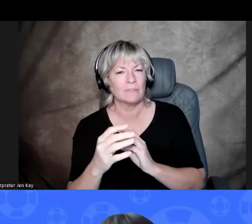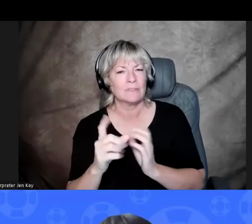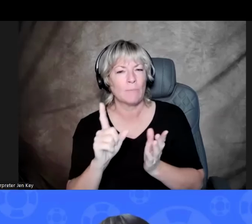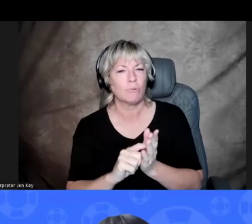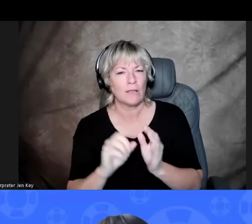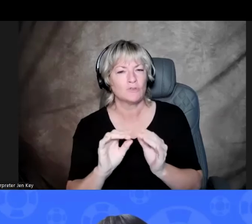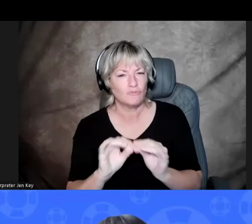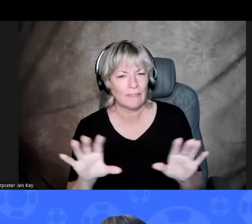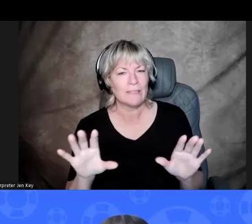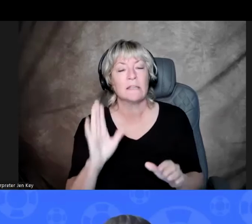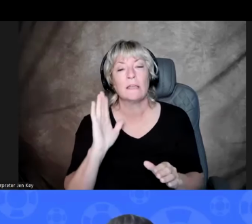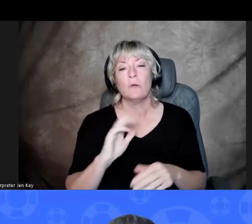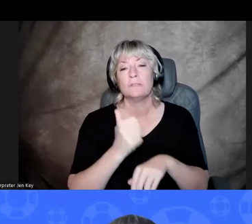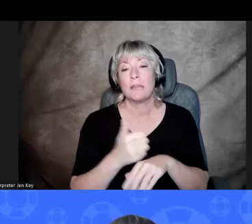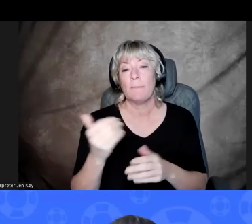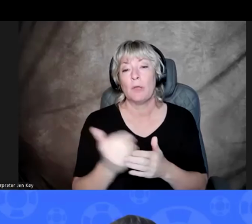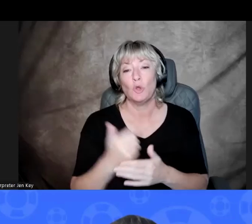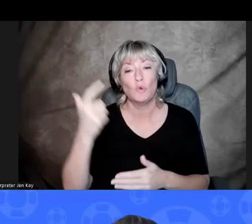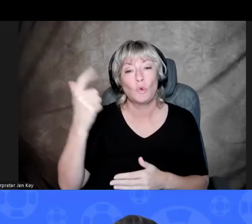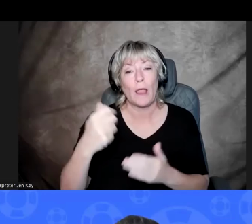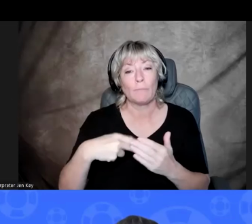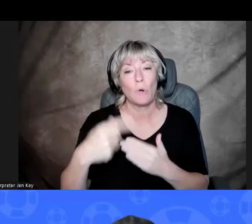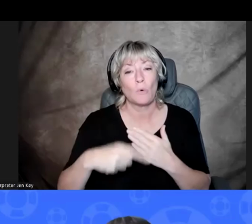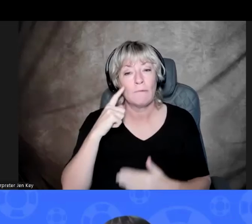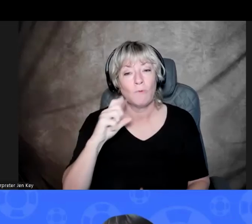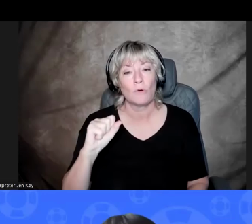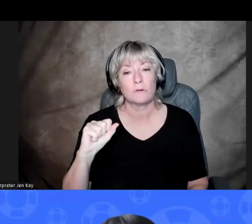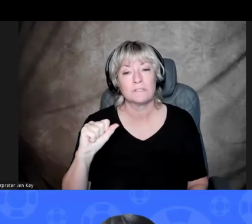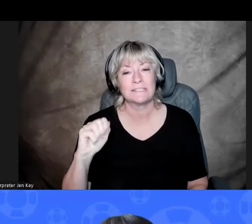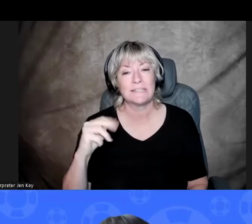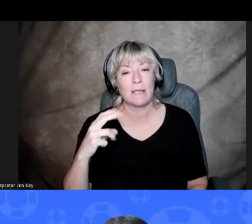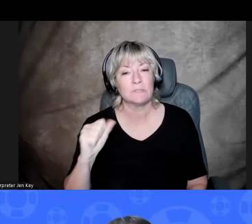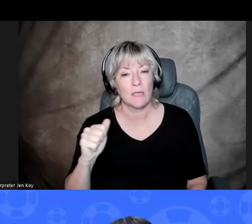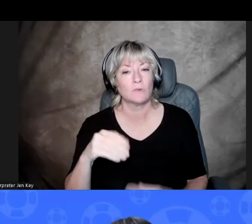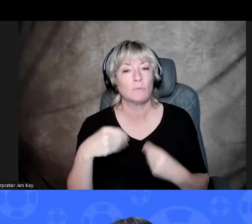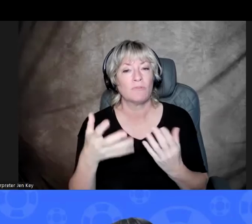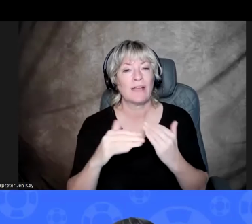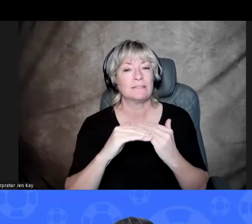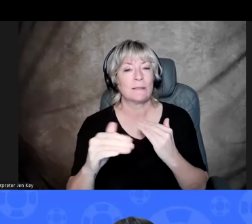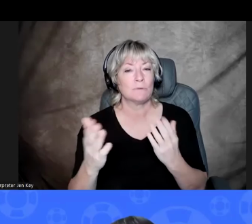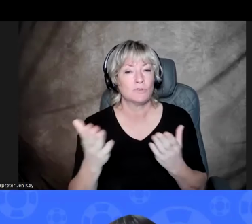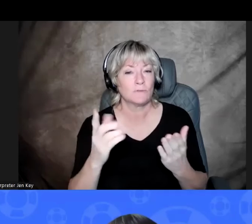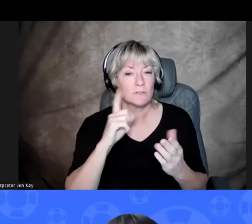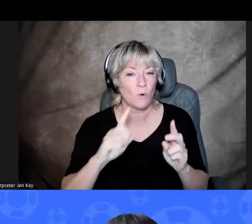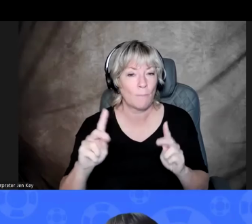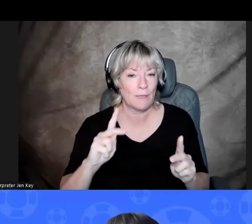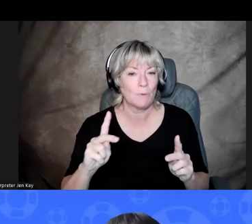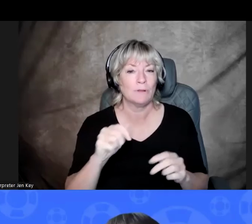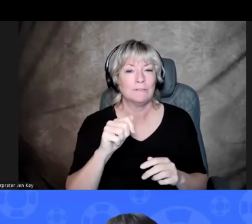grant program for SAMHSA to provide stabilization services for people dealing with